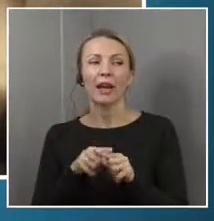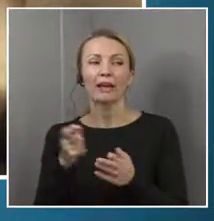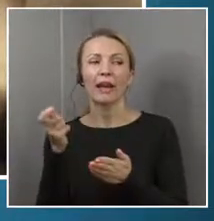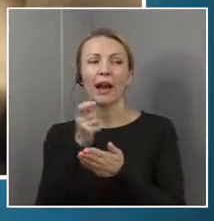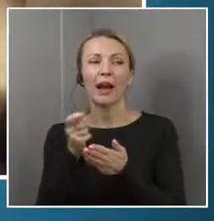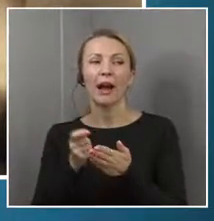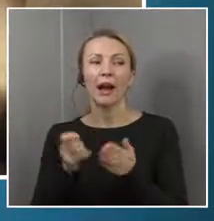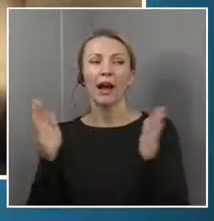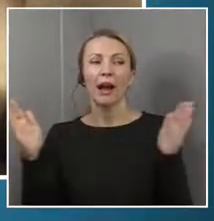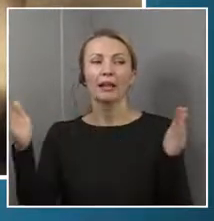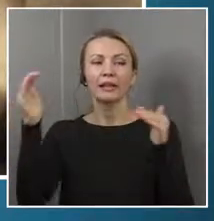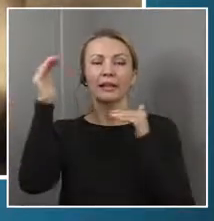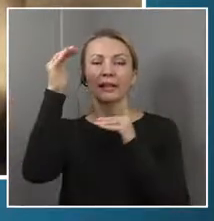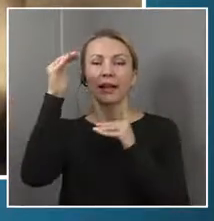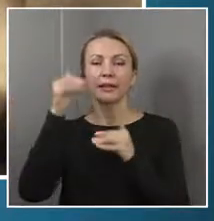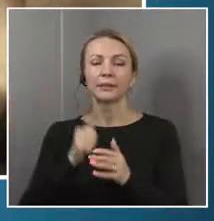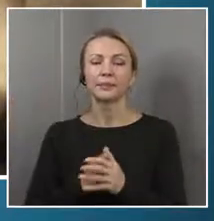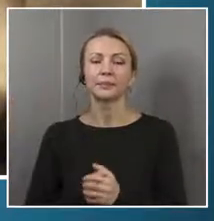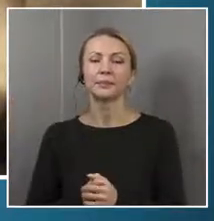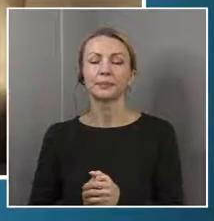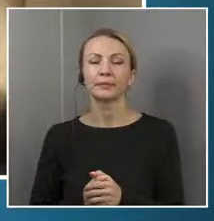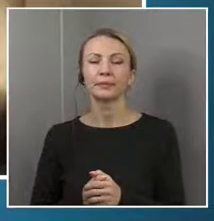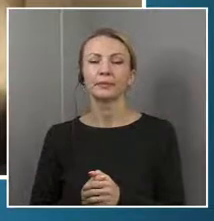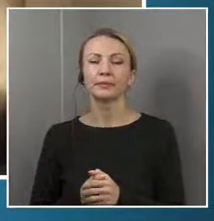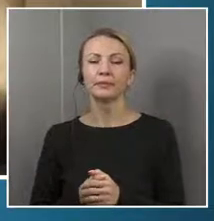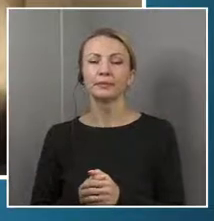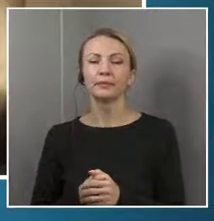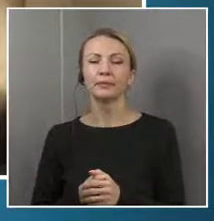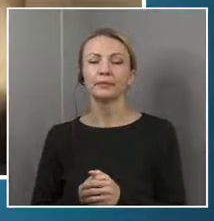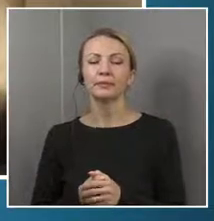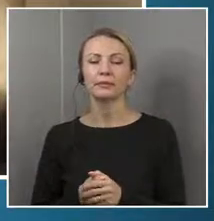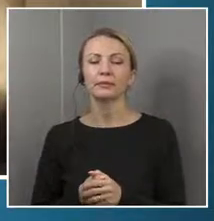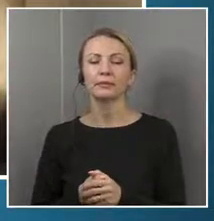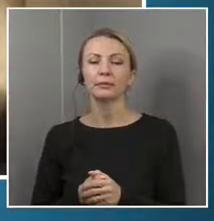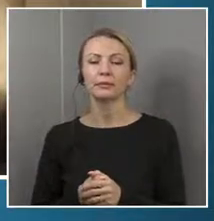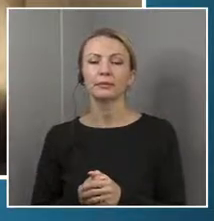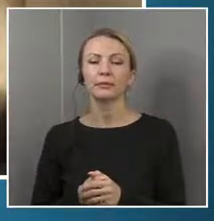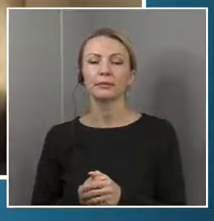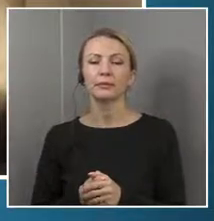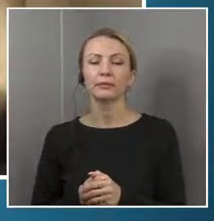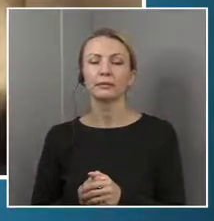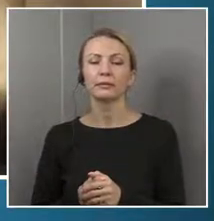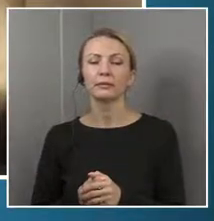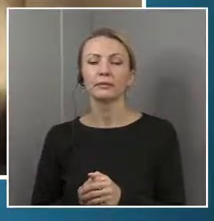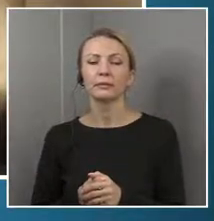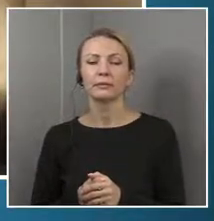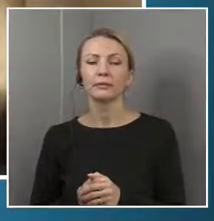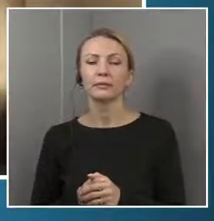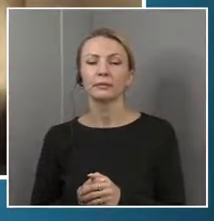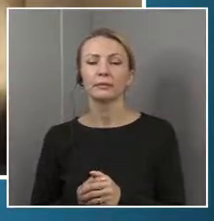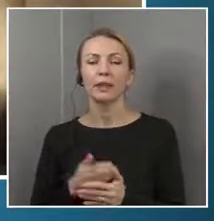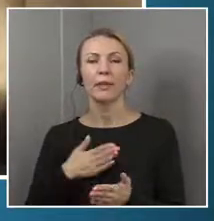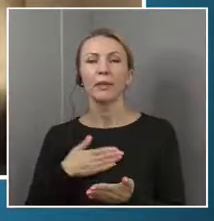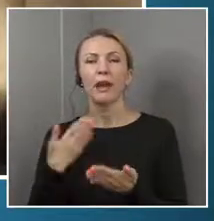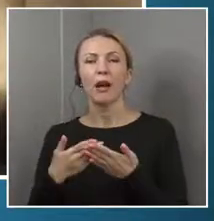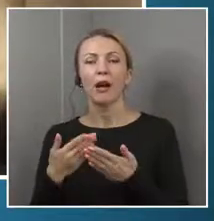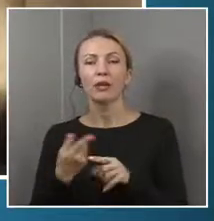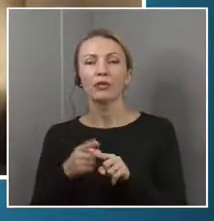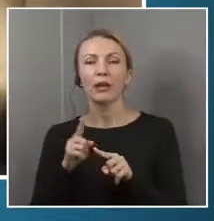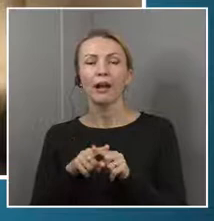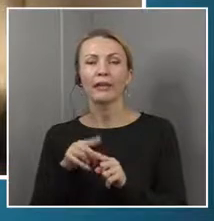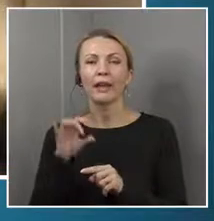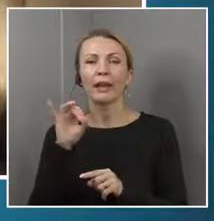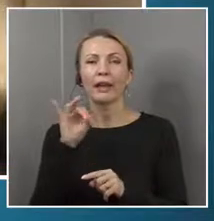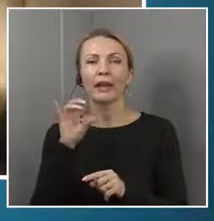Warhol. So that, I think, is an indication that there's a kind of turbulence here that